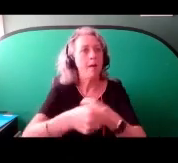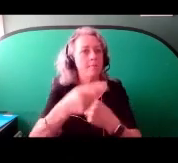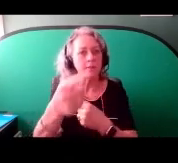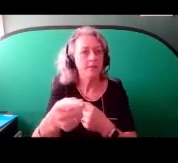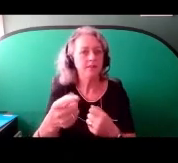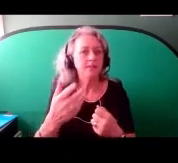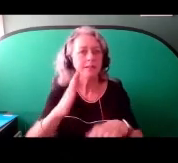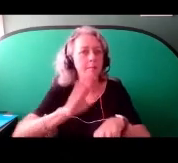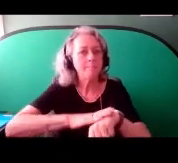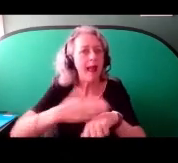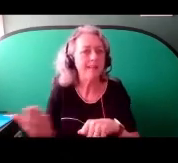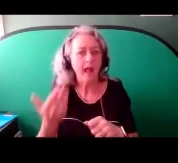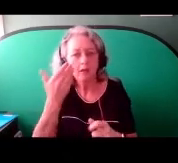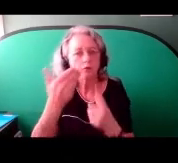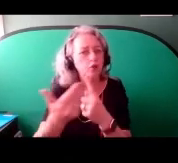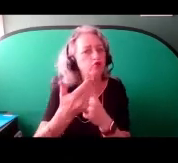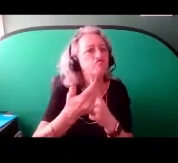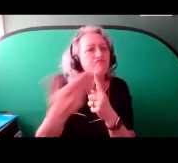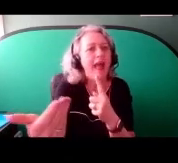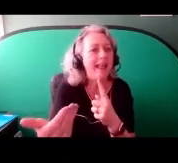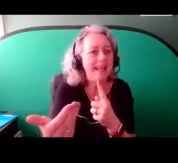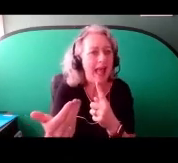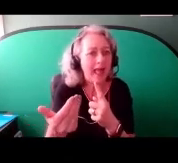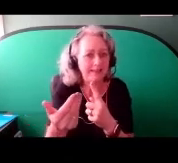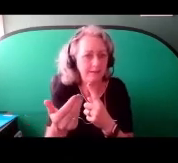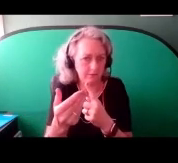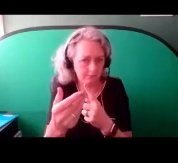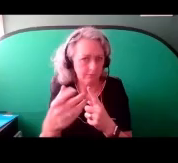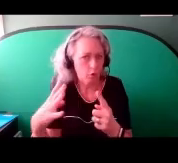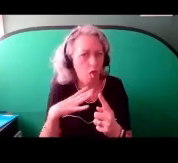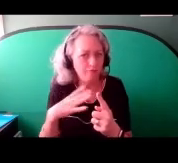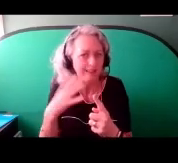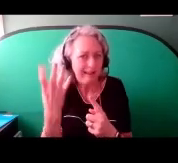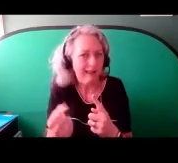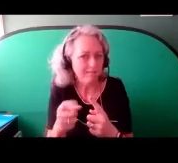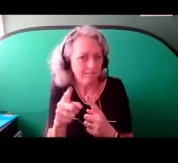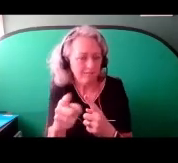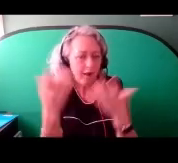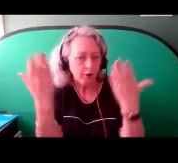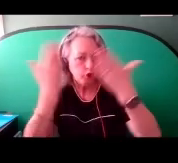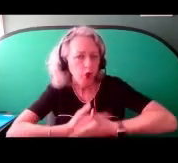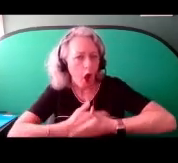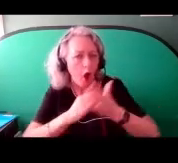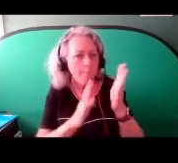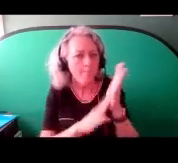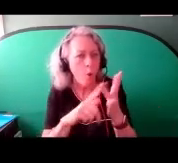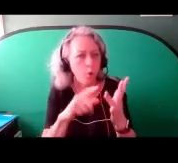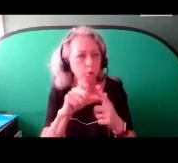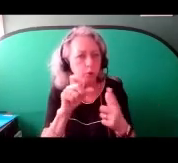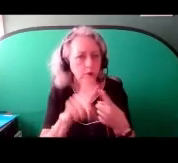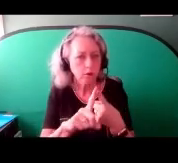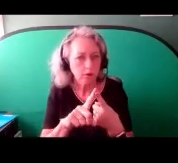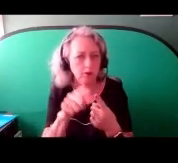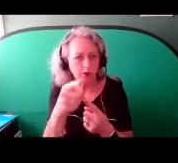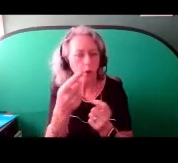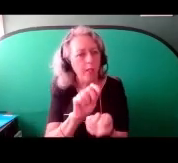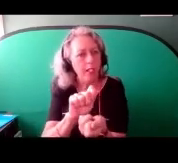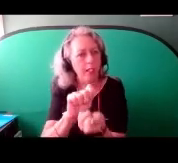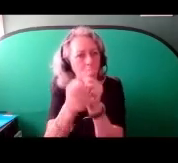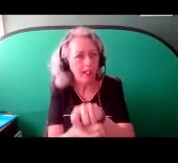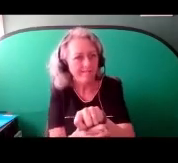what it is. It doesn't recognise that you've already got it in dark mode. It's going to switch it back to invert.